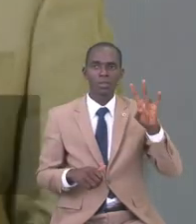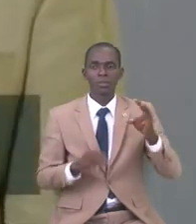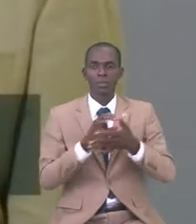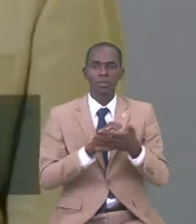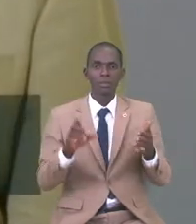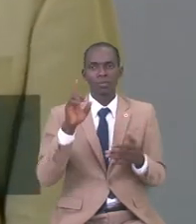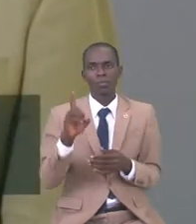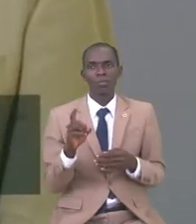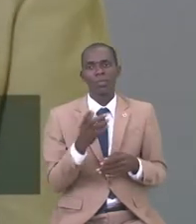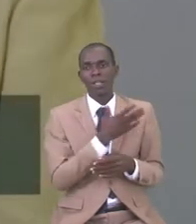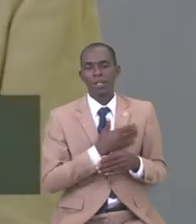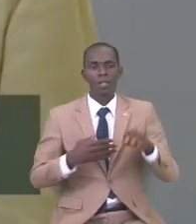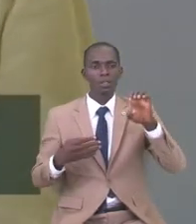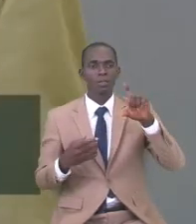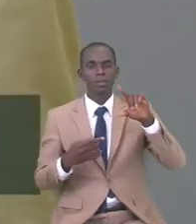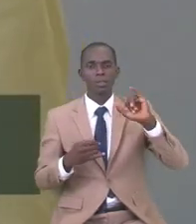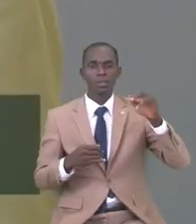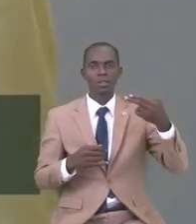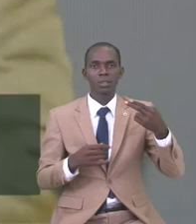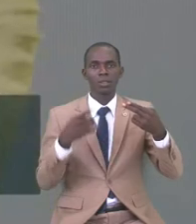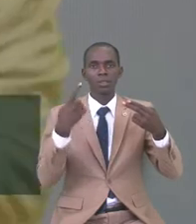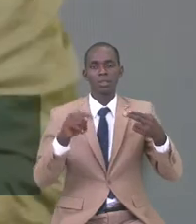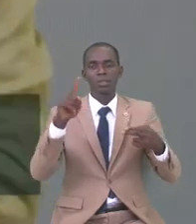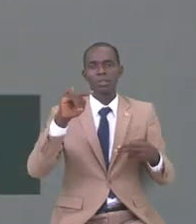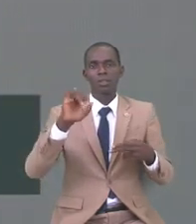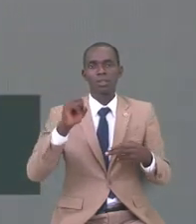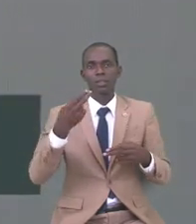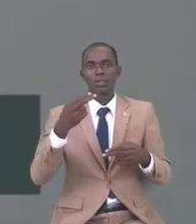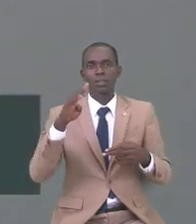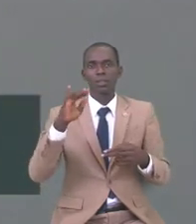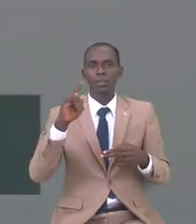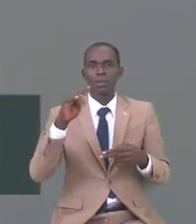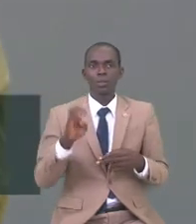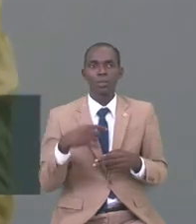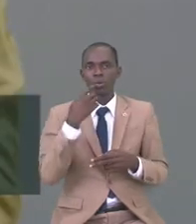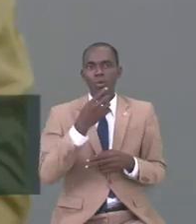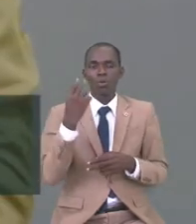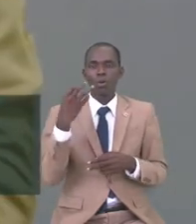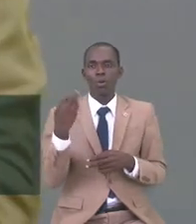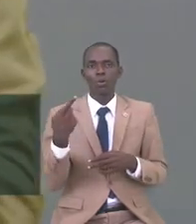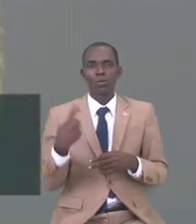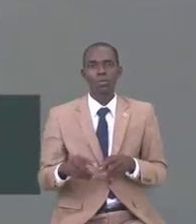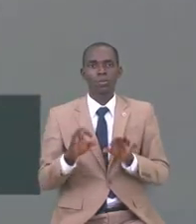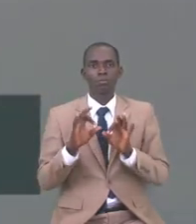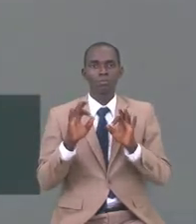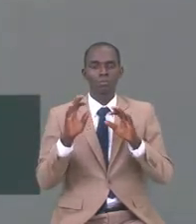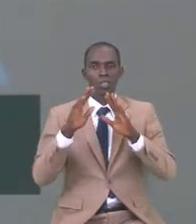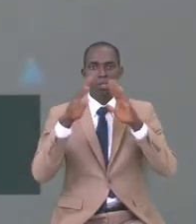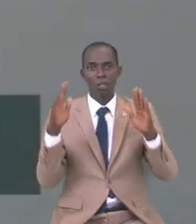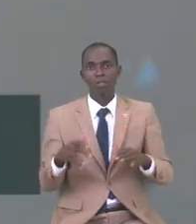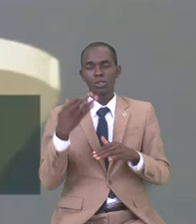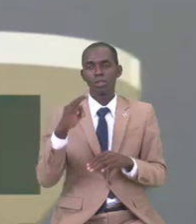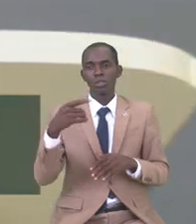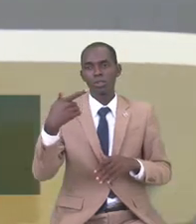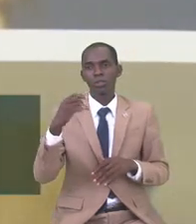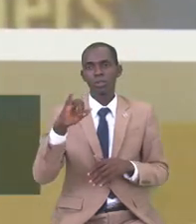And Elijah, the Tishbite, who was of the inhabitants of Gilead. Yes, he was of